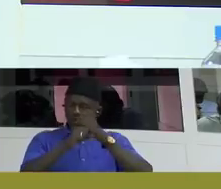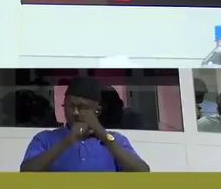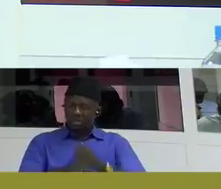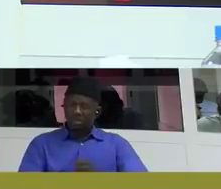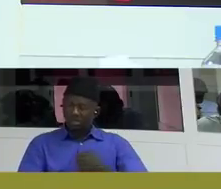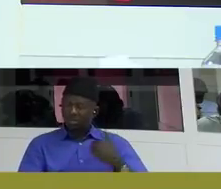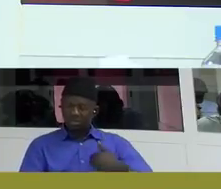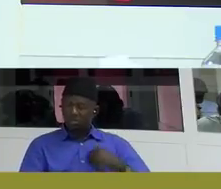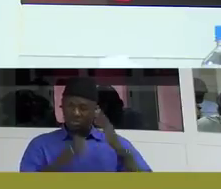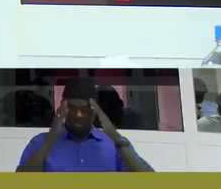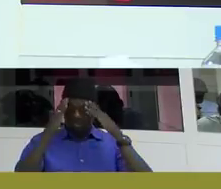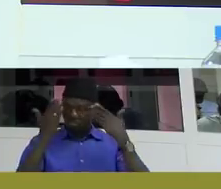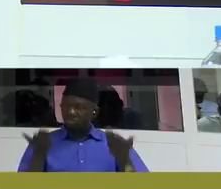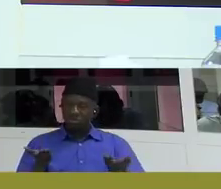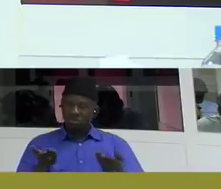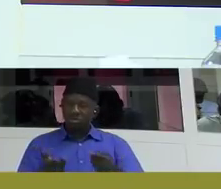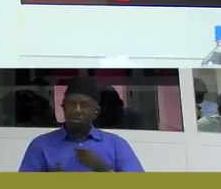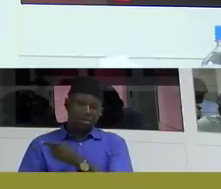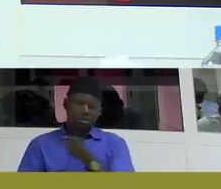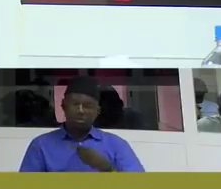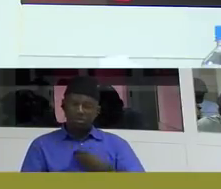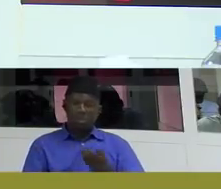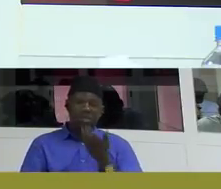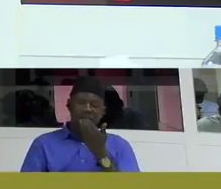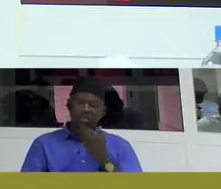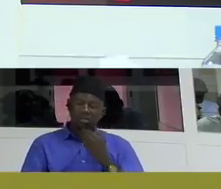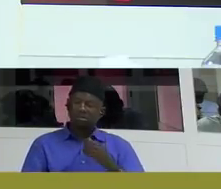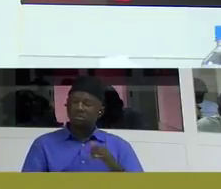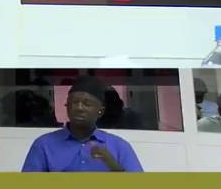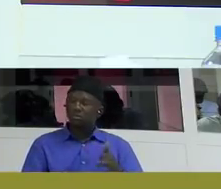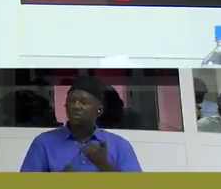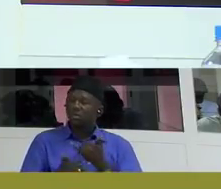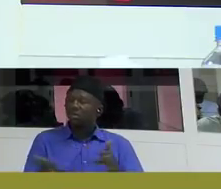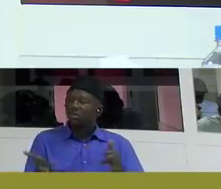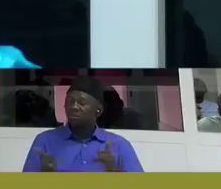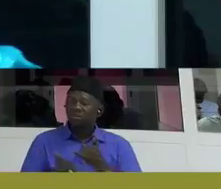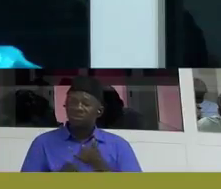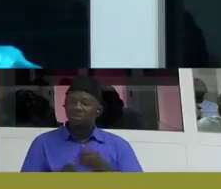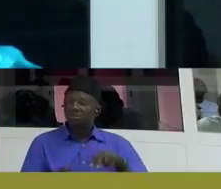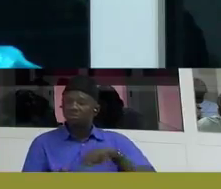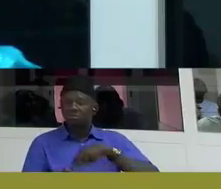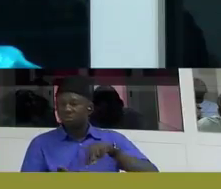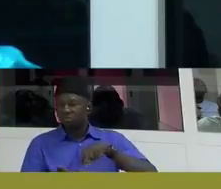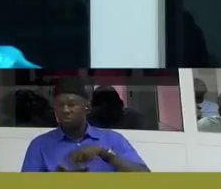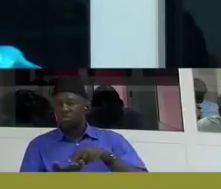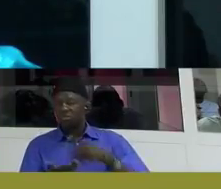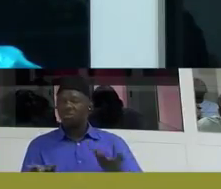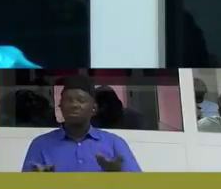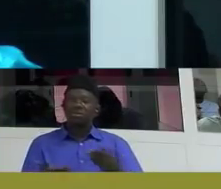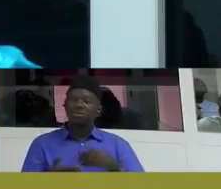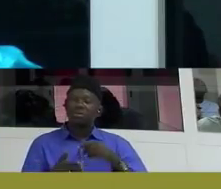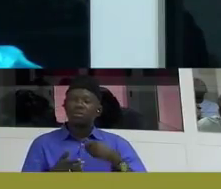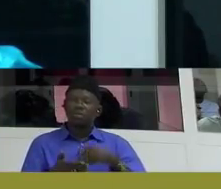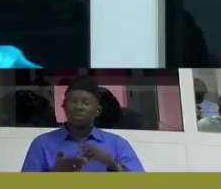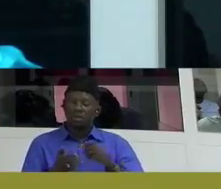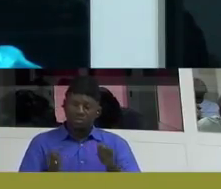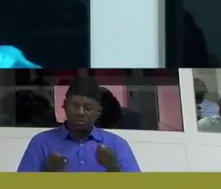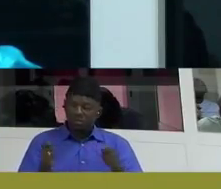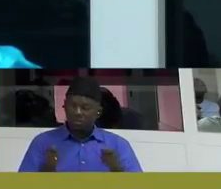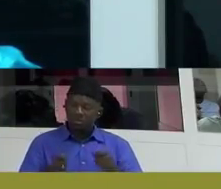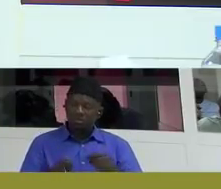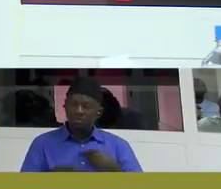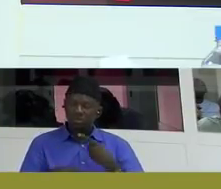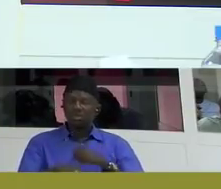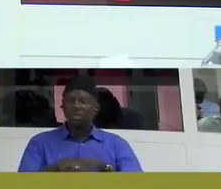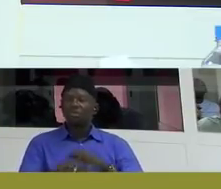They will eat and dance and play music during your Lent period. But perhaps if it was